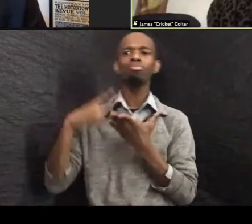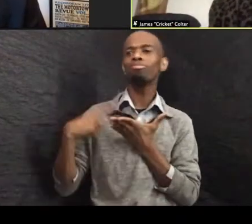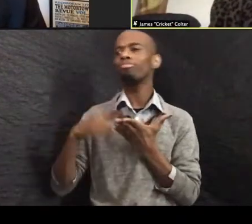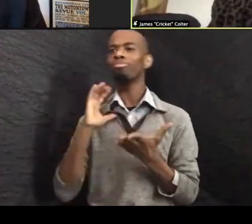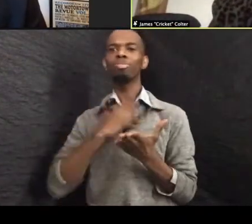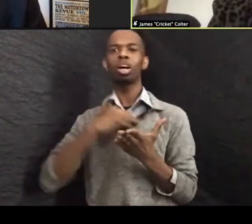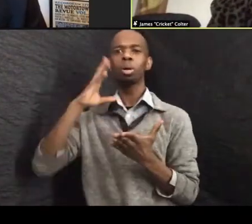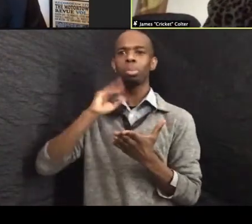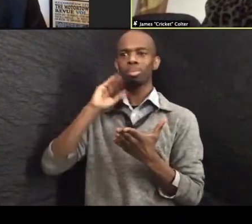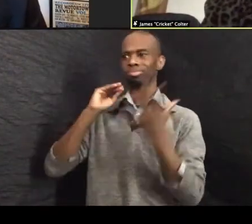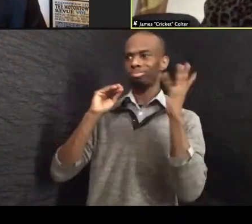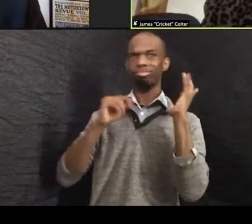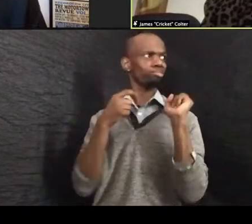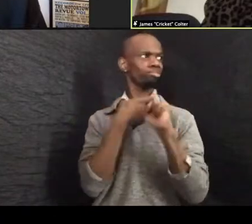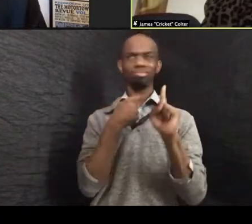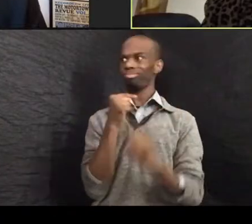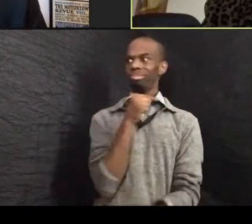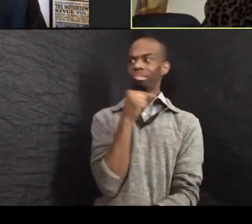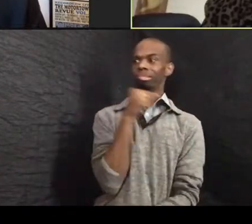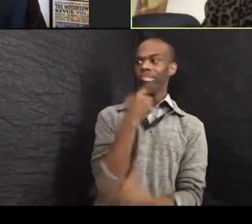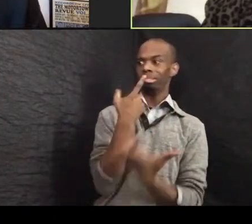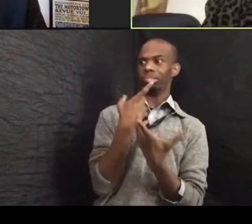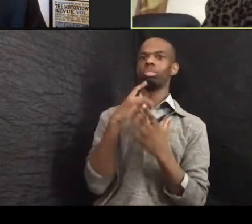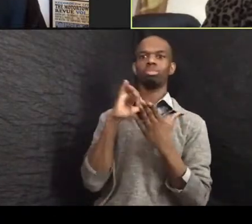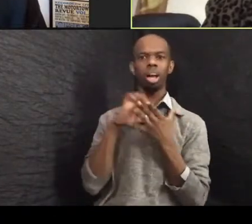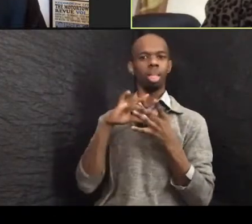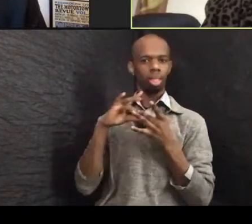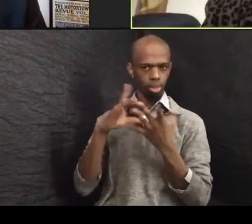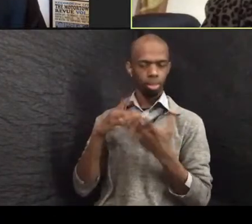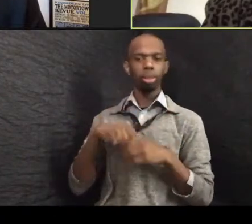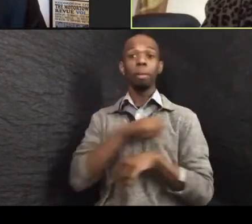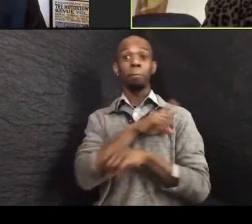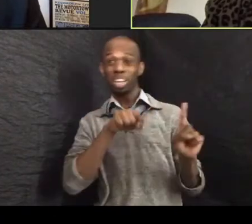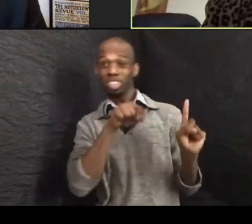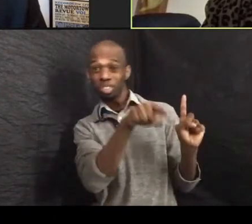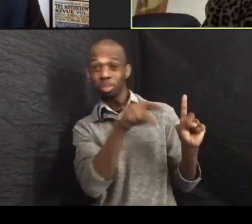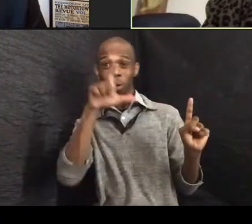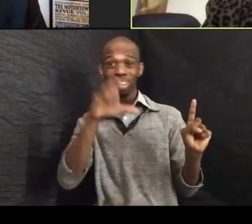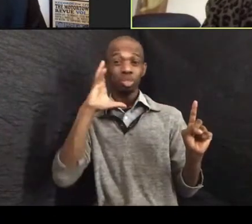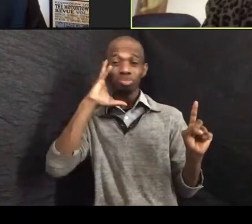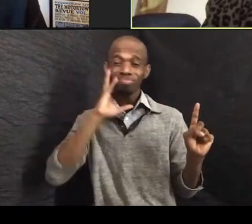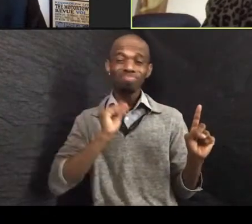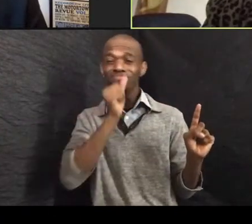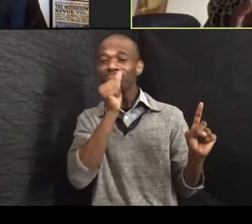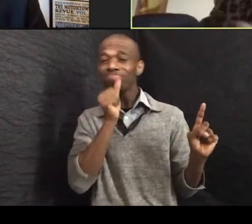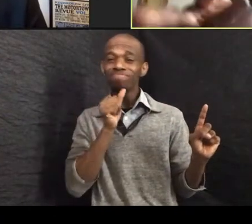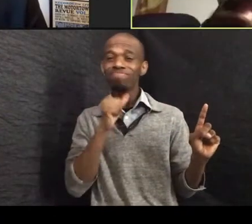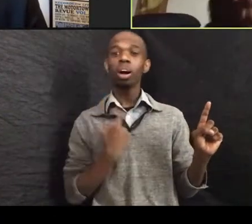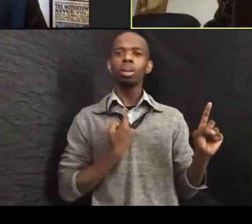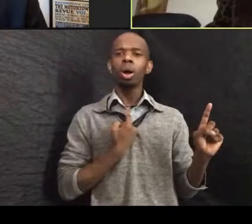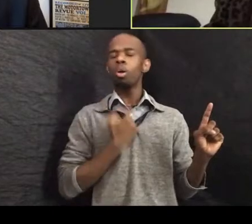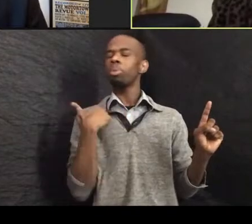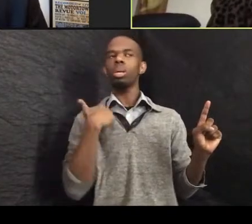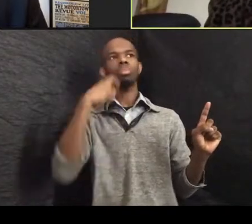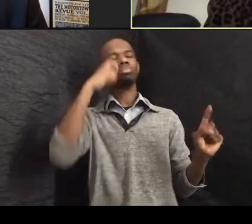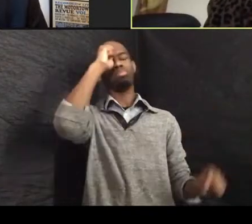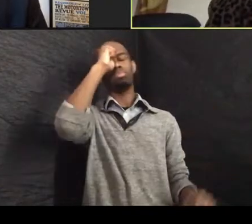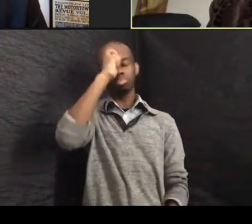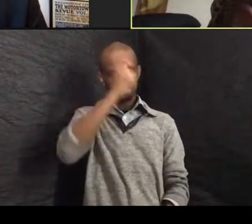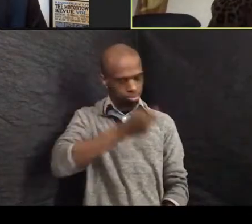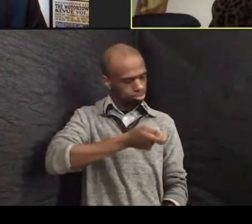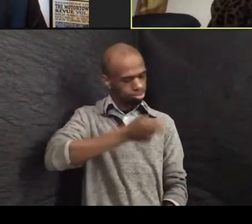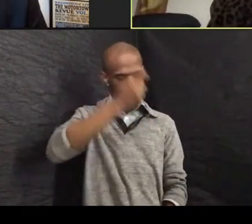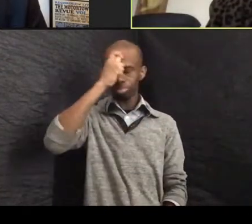to deal with by yourself, bro. My hat is off to you, because that, even just the story with